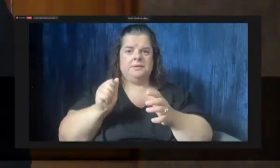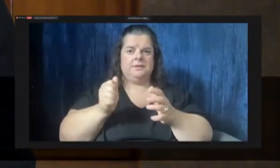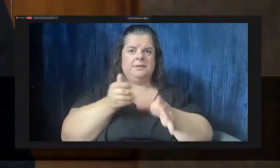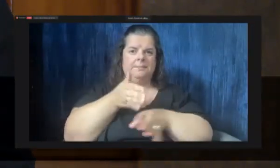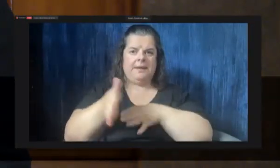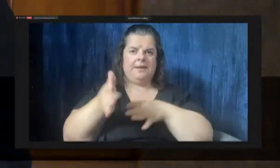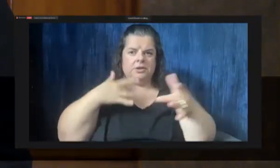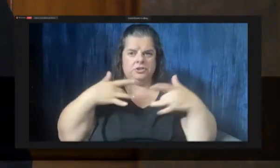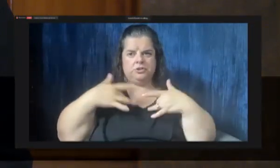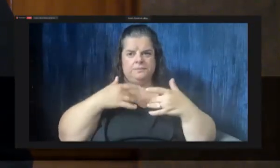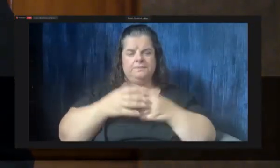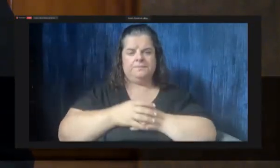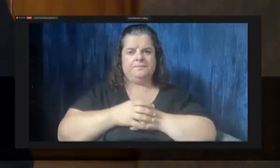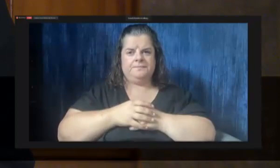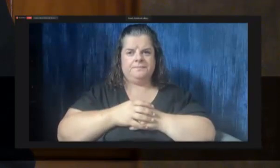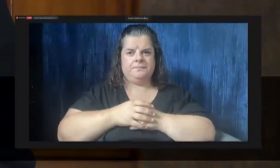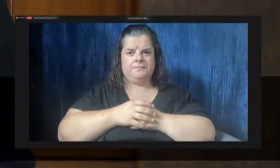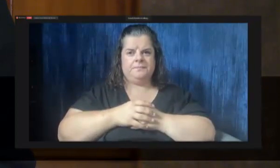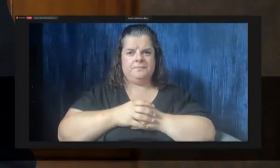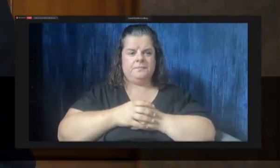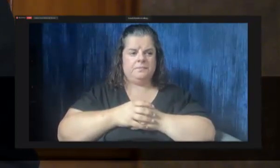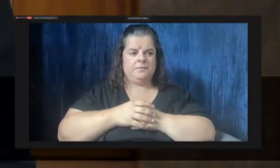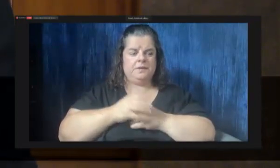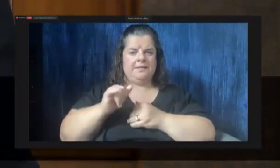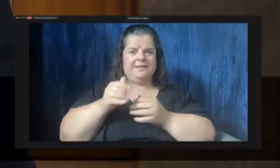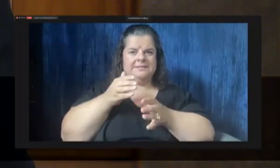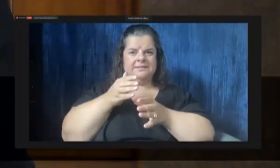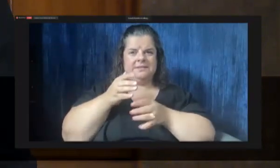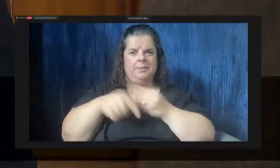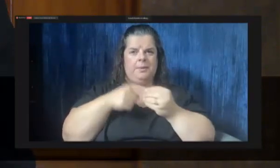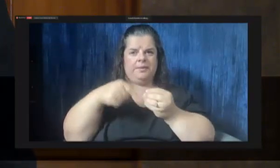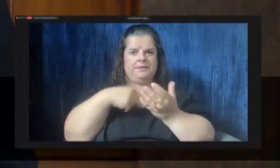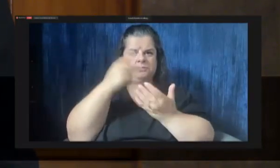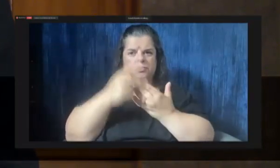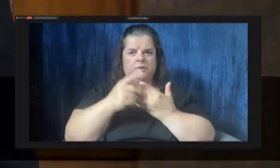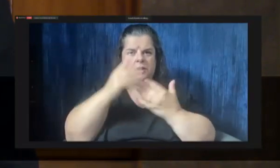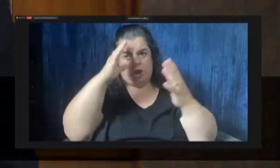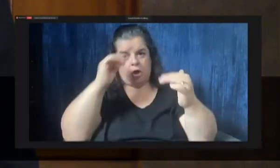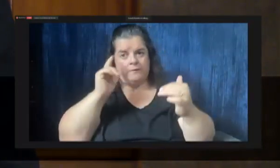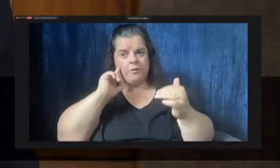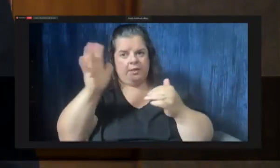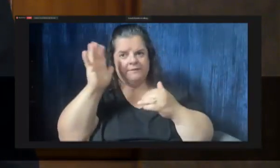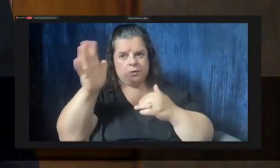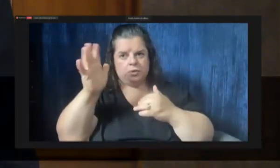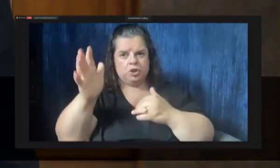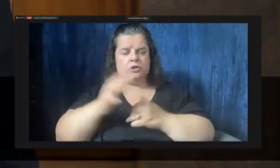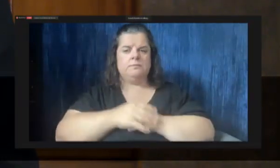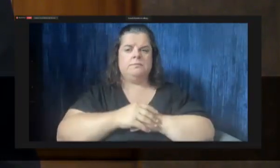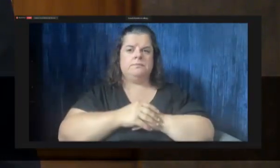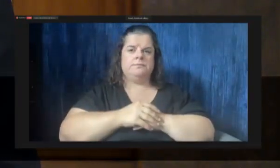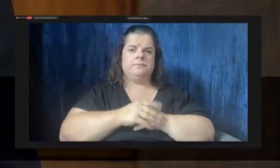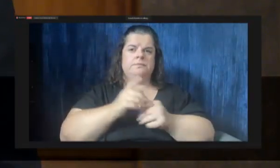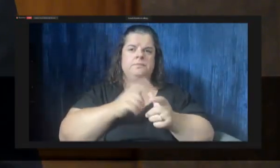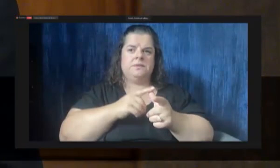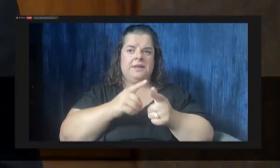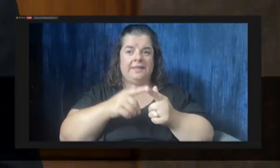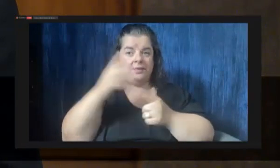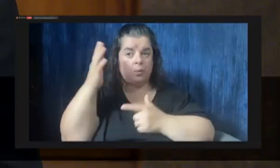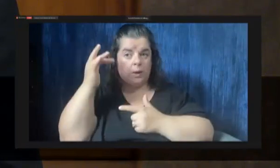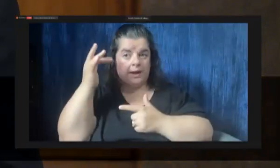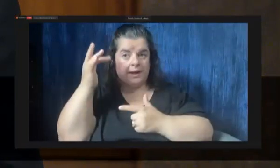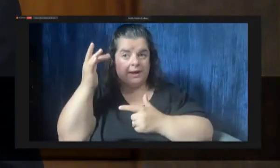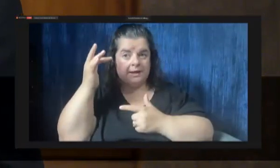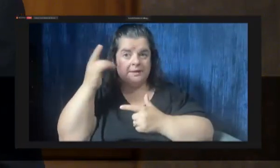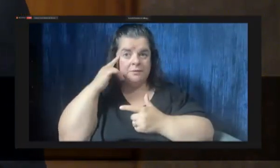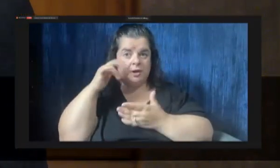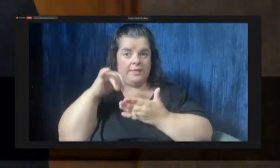have about this program and the hopes for the future. Then the why, and for that